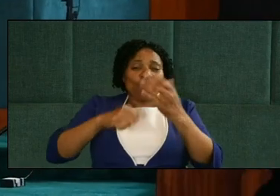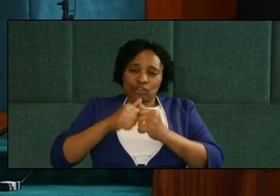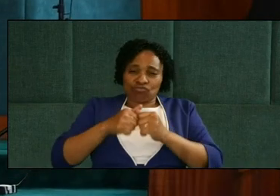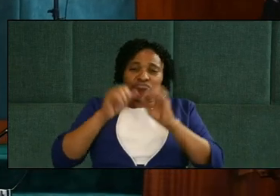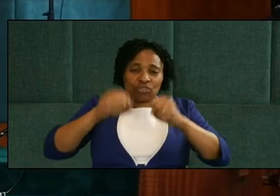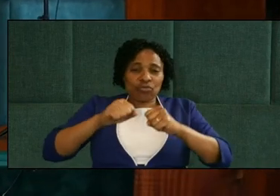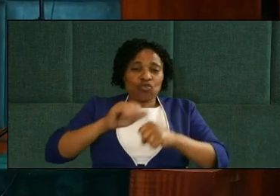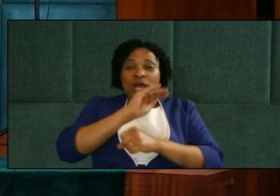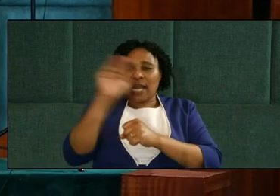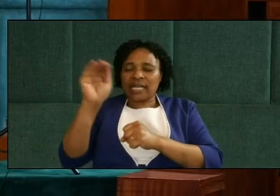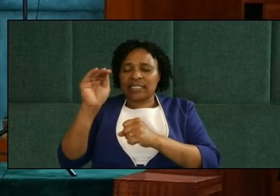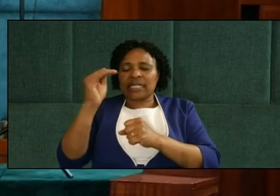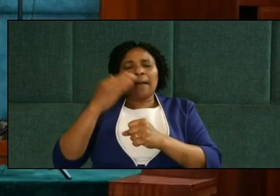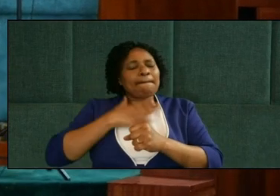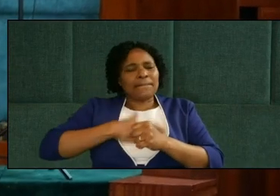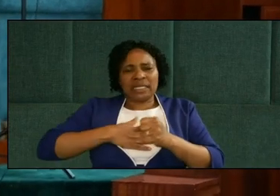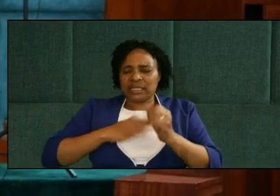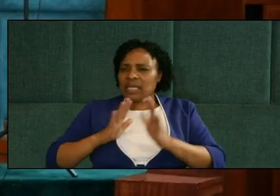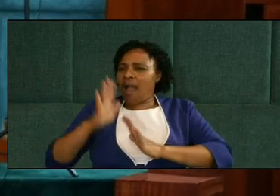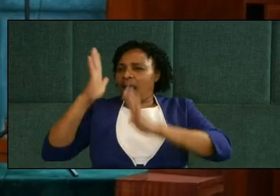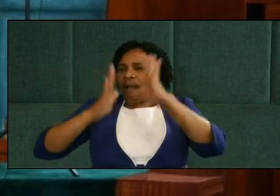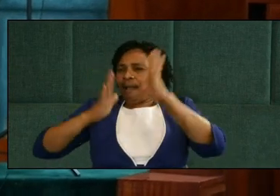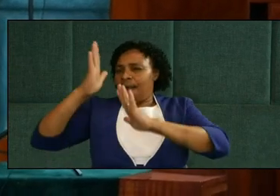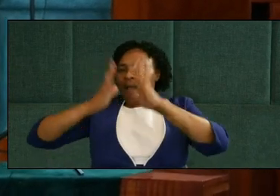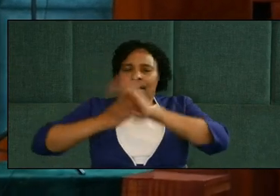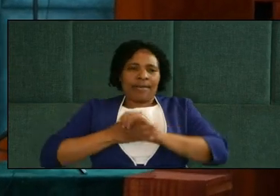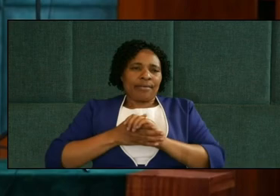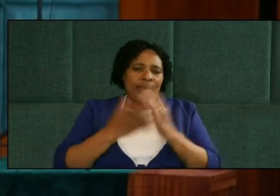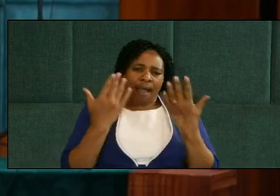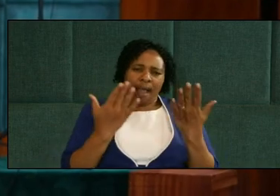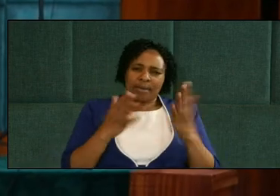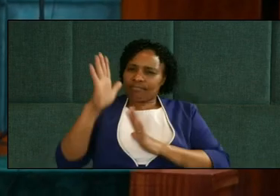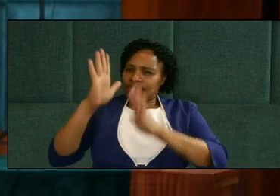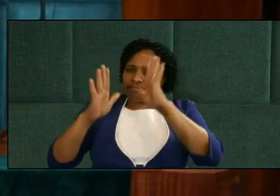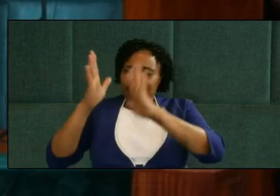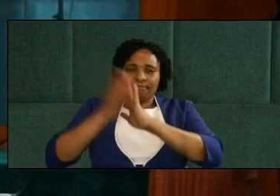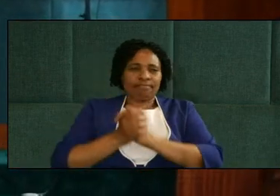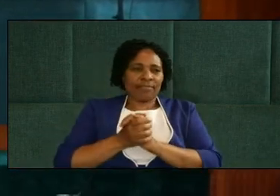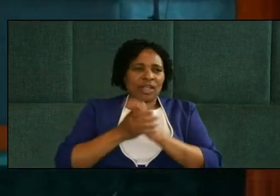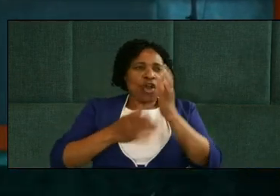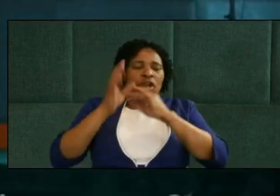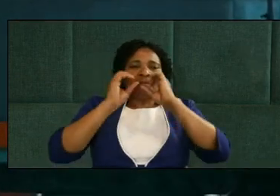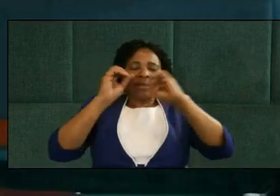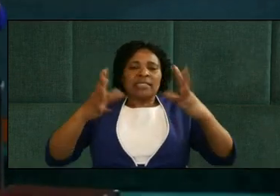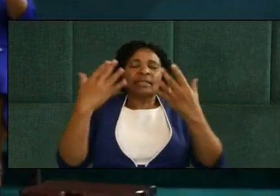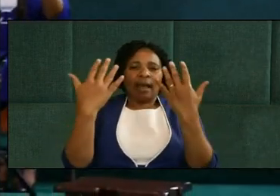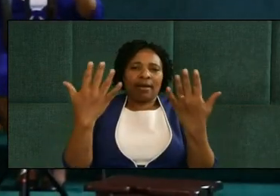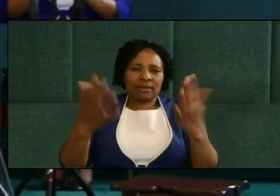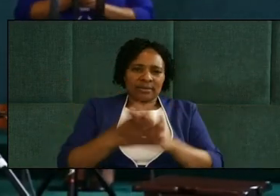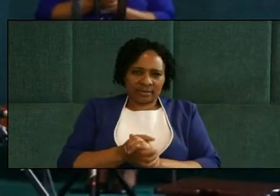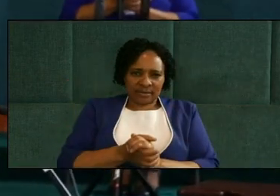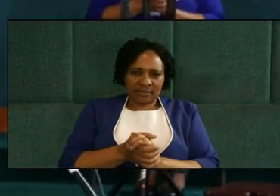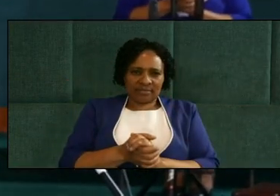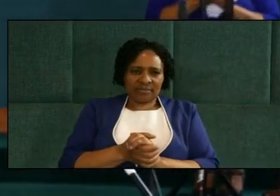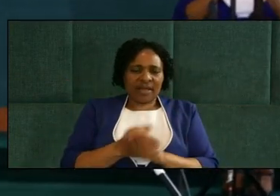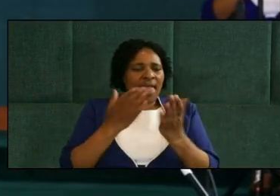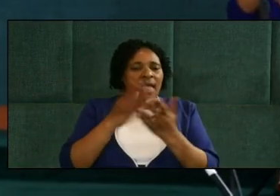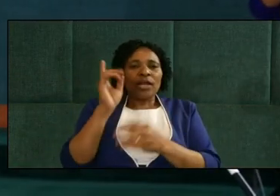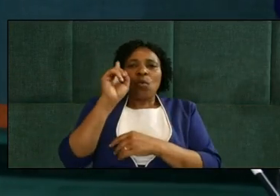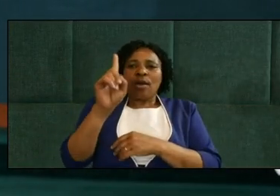keep you in my purse. Is there anybody? Just raise your hand. God bless that hand. Is there another? Is there